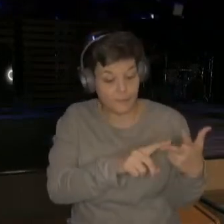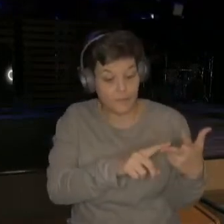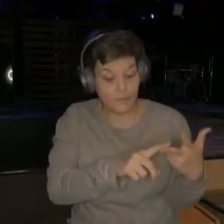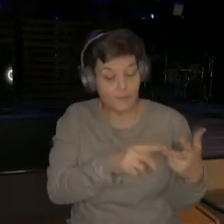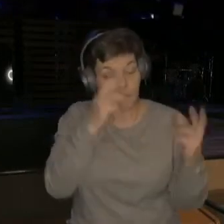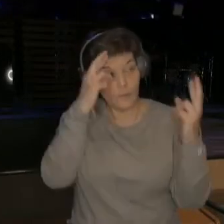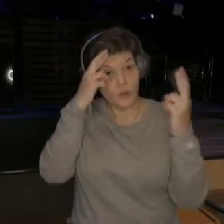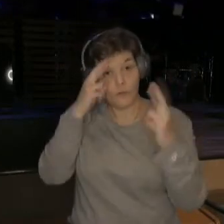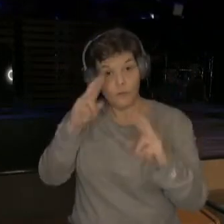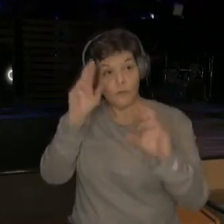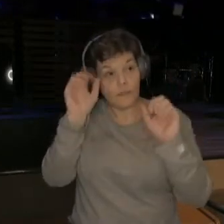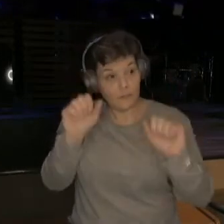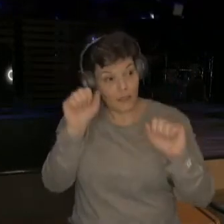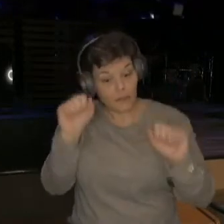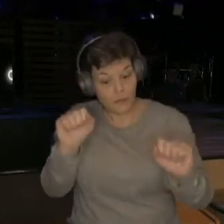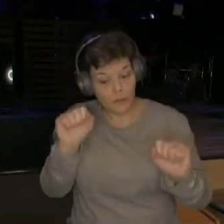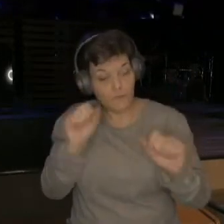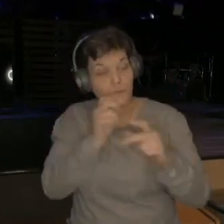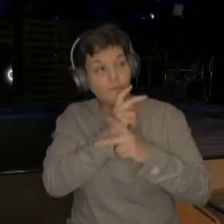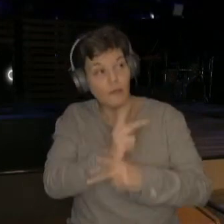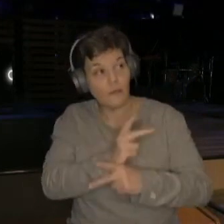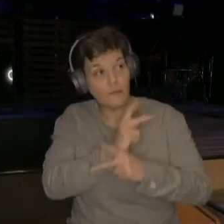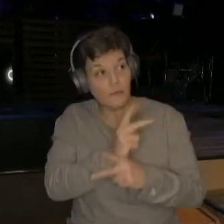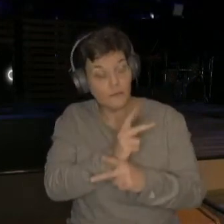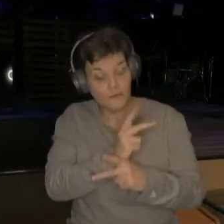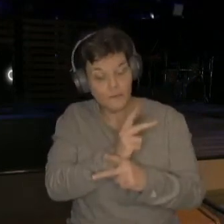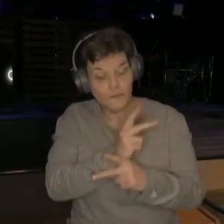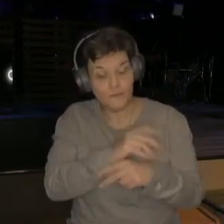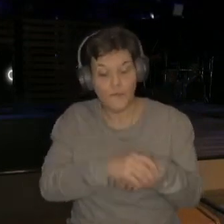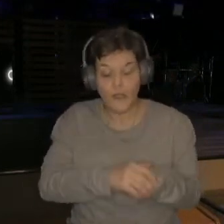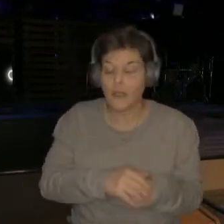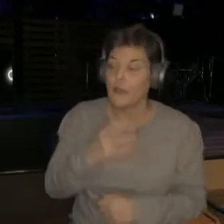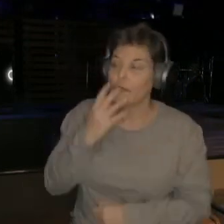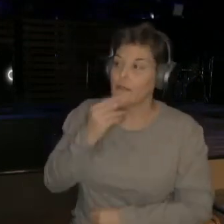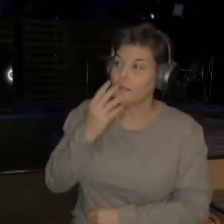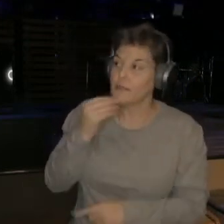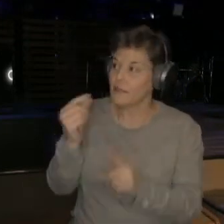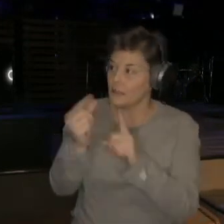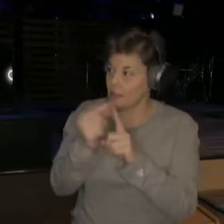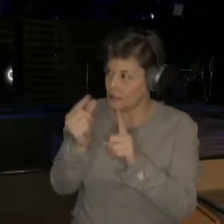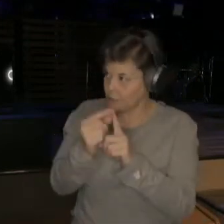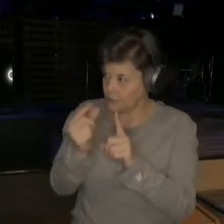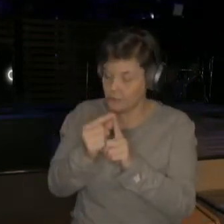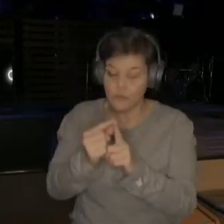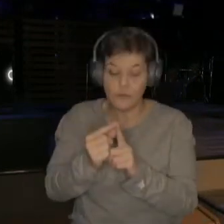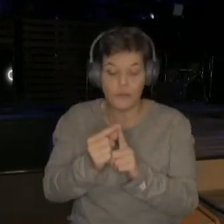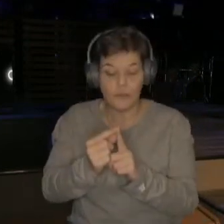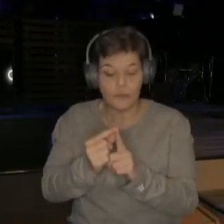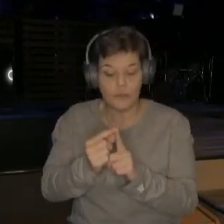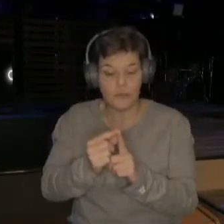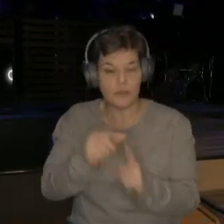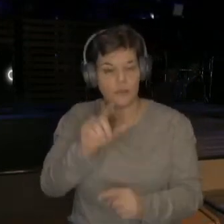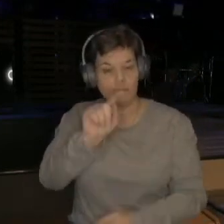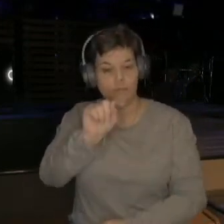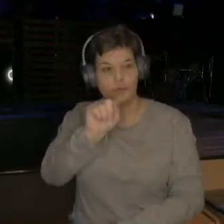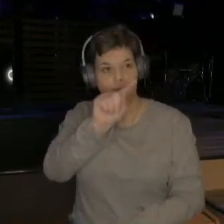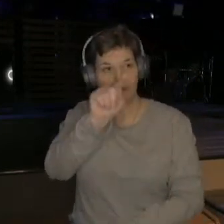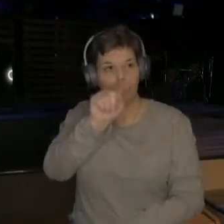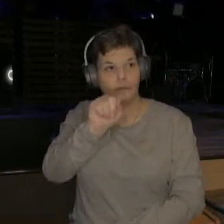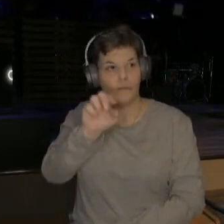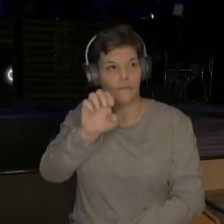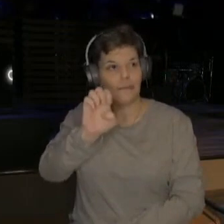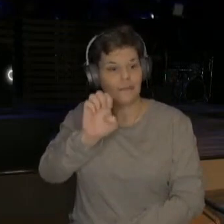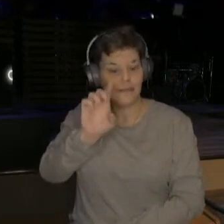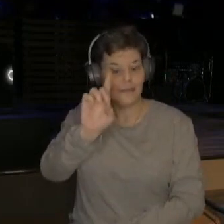pride. The concept known as tzedakah finds its origin in the Torah. The Hebrew